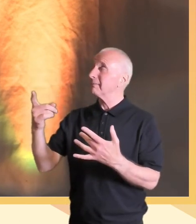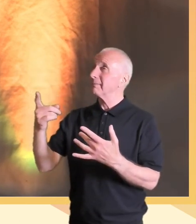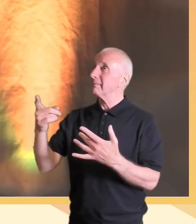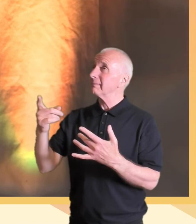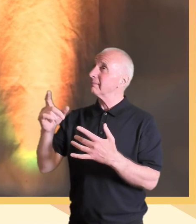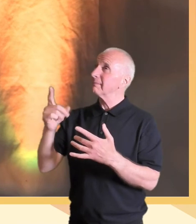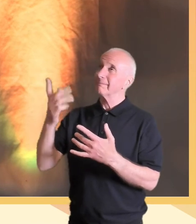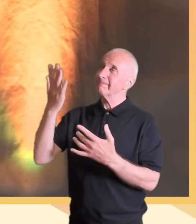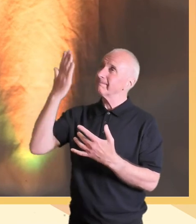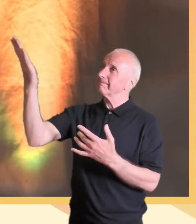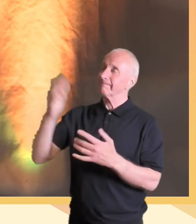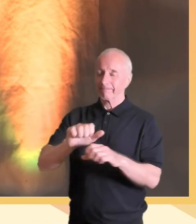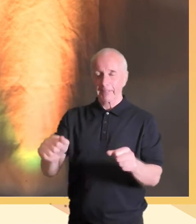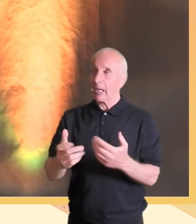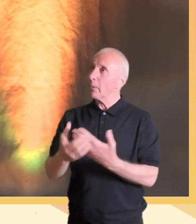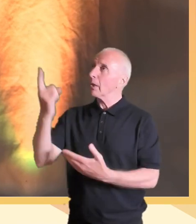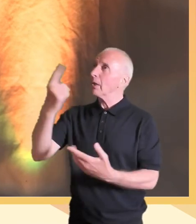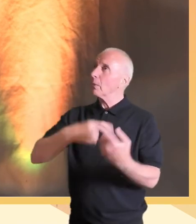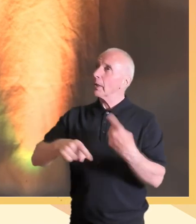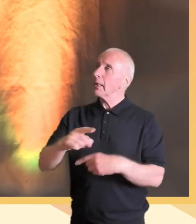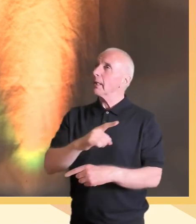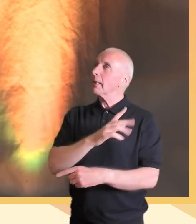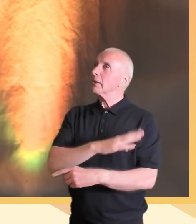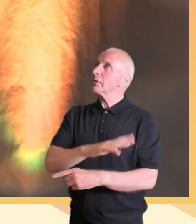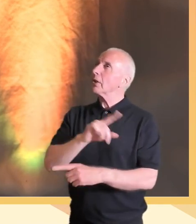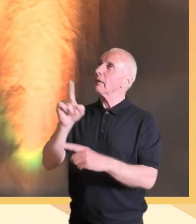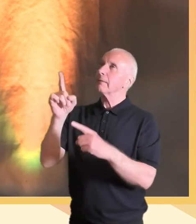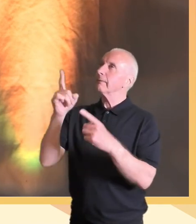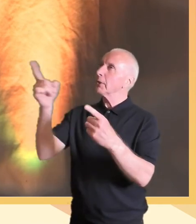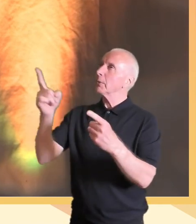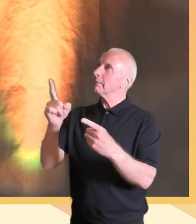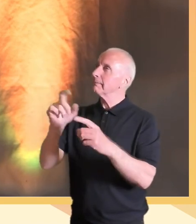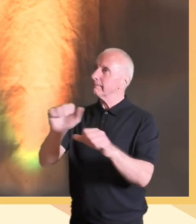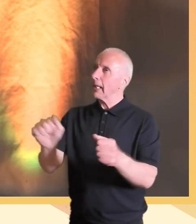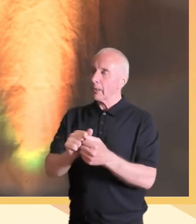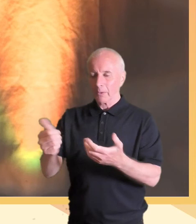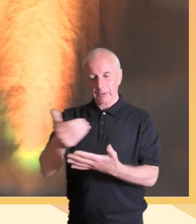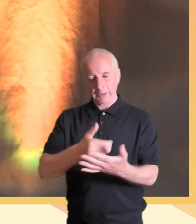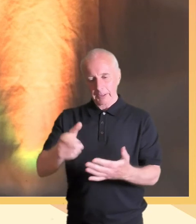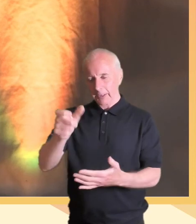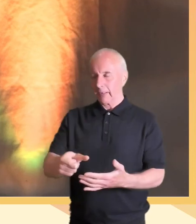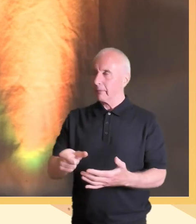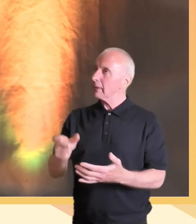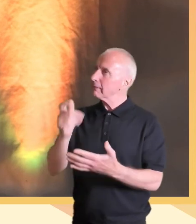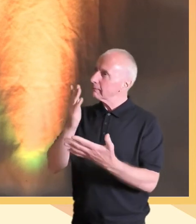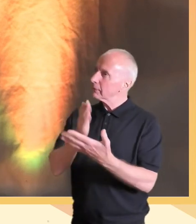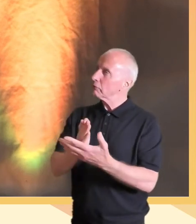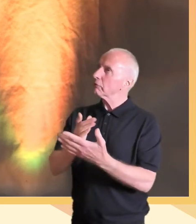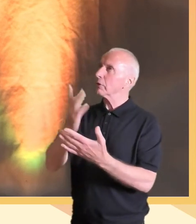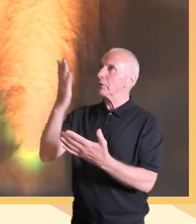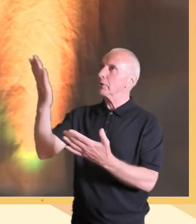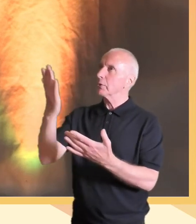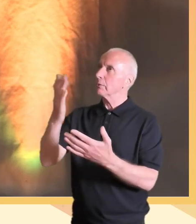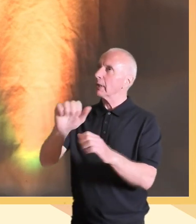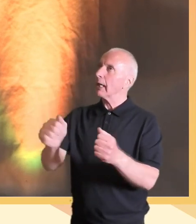and we serve you. You are our Saviour and we will trust you. You are our Lord and we will obey